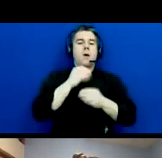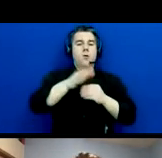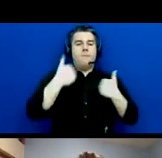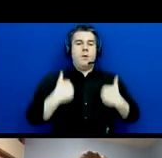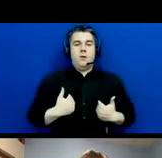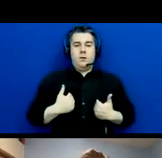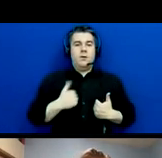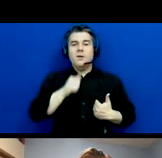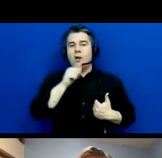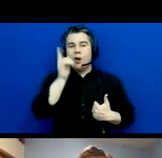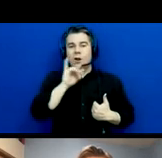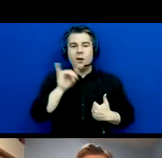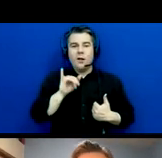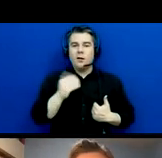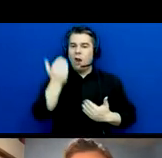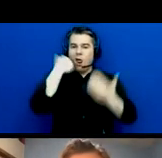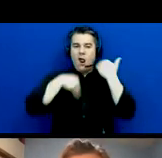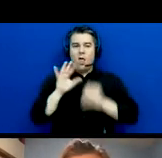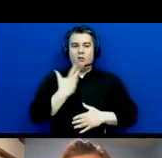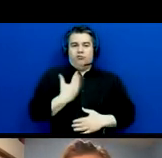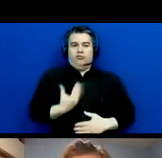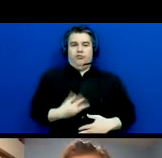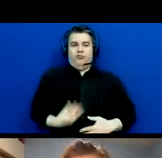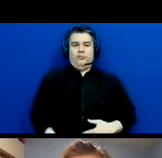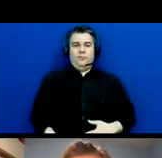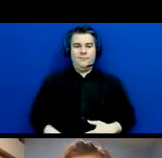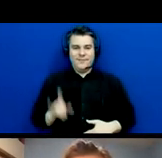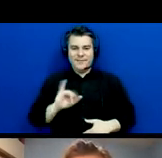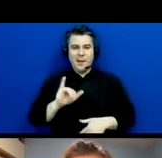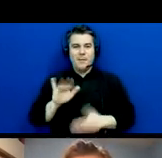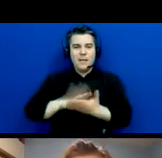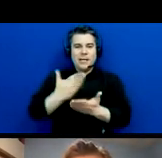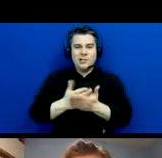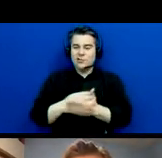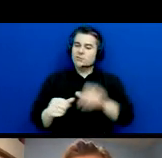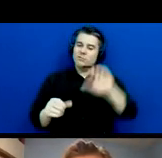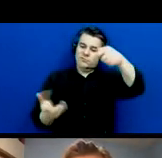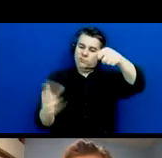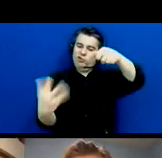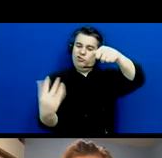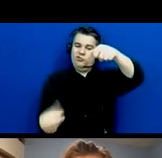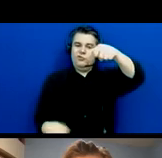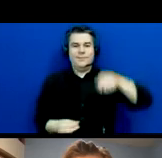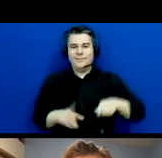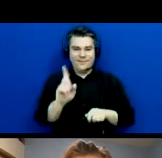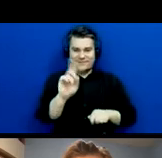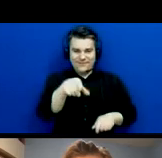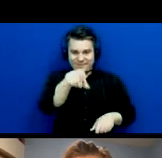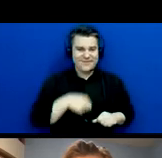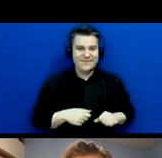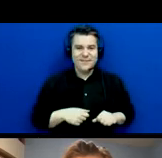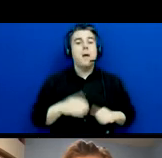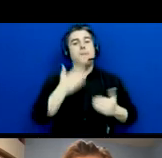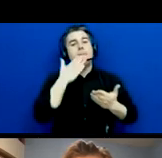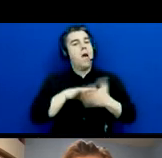being a garbage disposal. So when you start this health routine, it is important that if you have a lot of bad habits, for example, with what